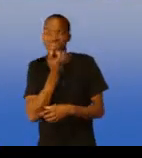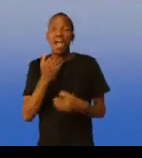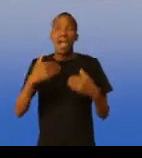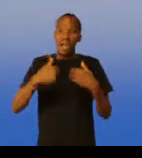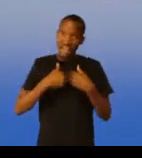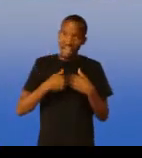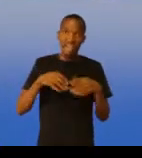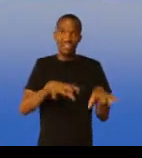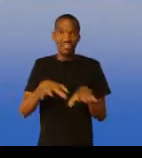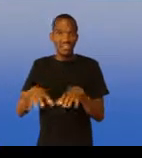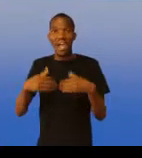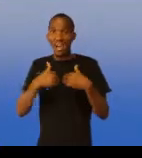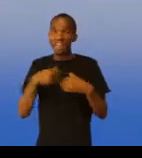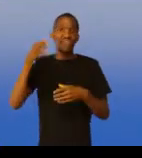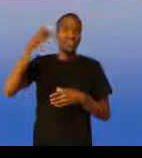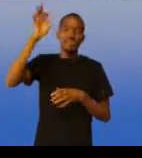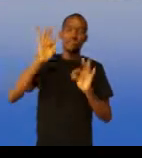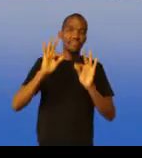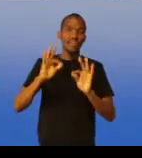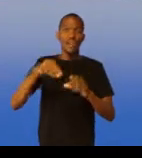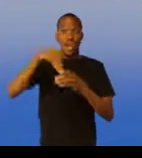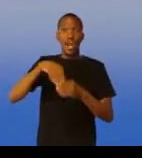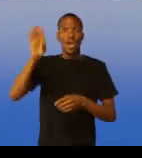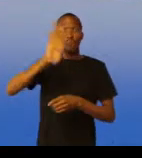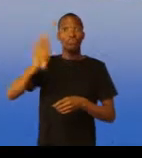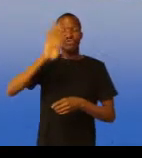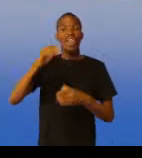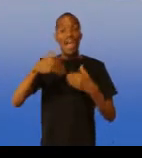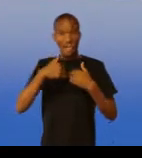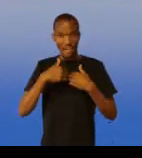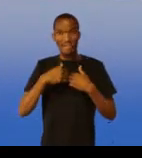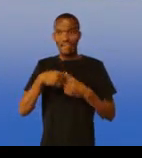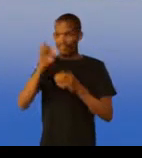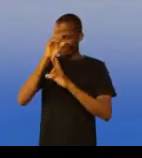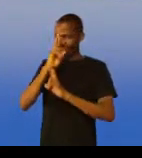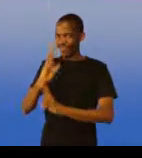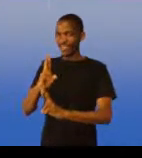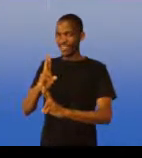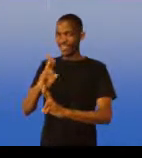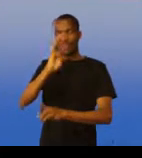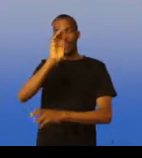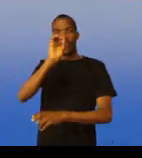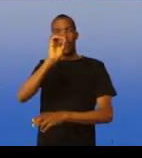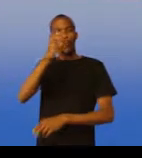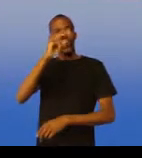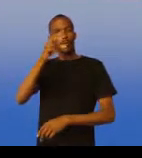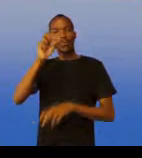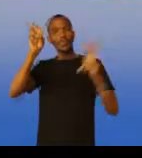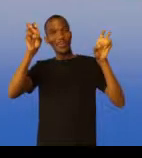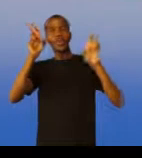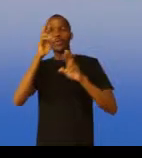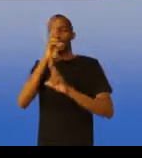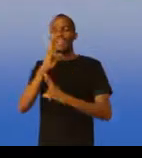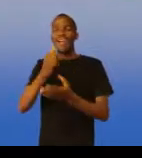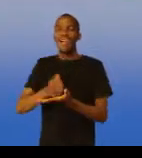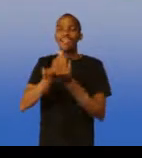future that you want, have it all. In Botswana, there is a spirit of Boto, working together, helping others, which I